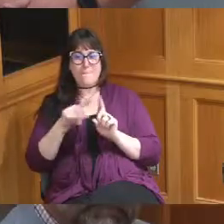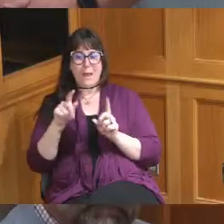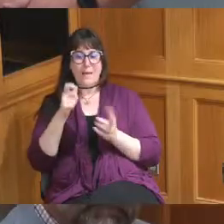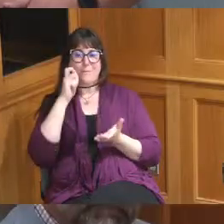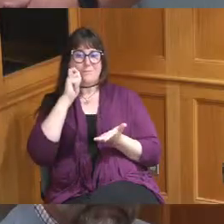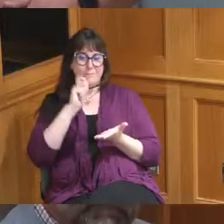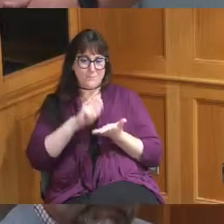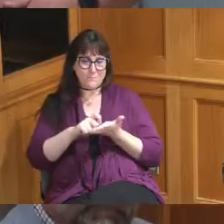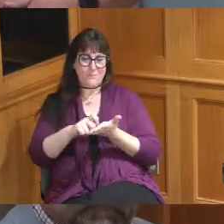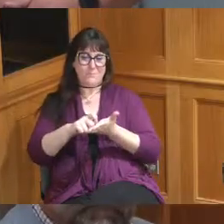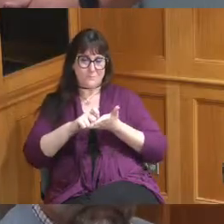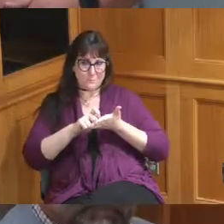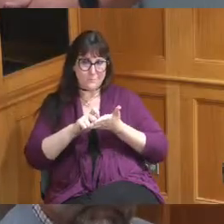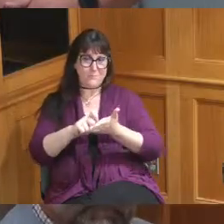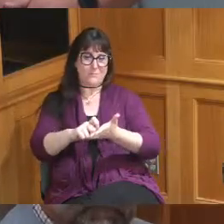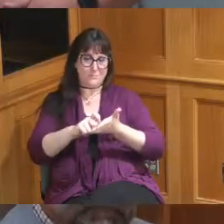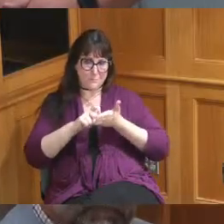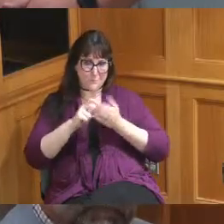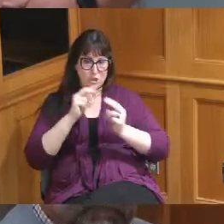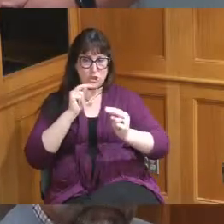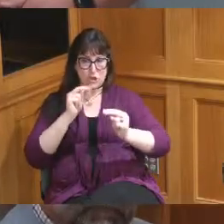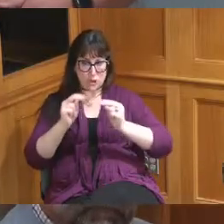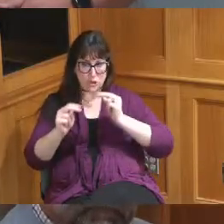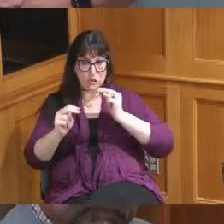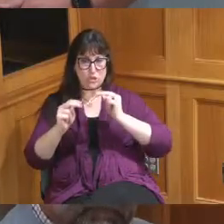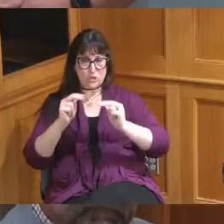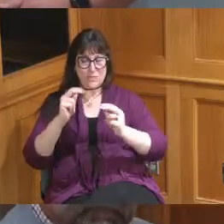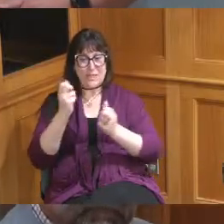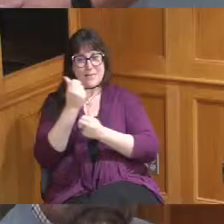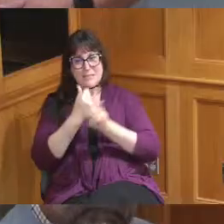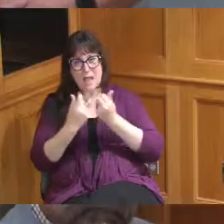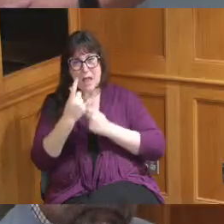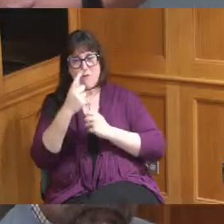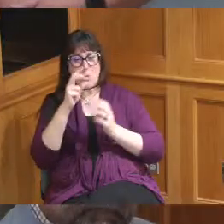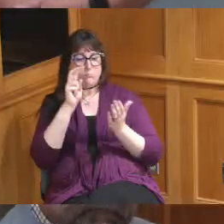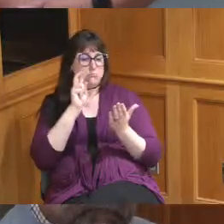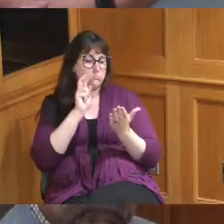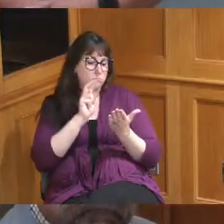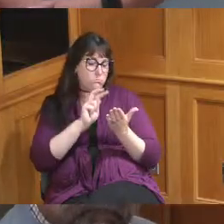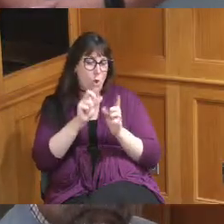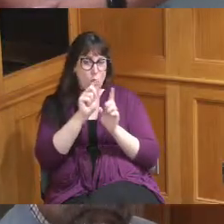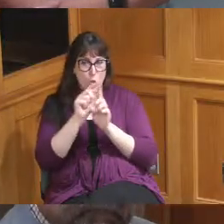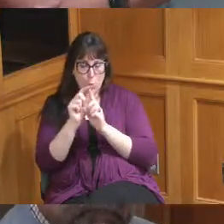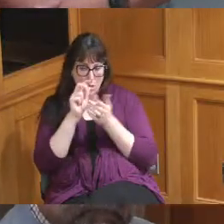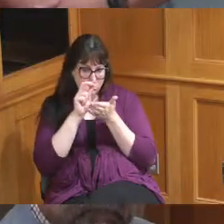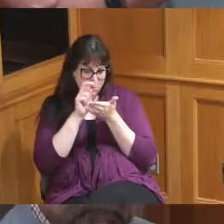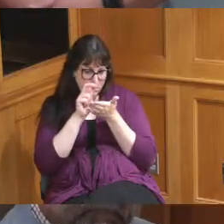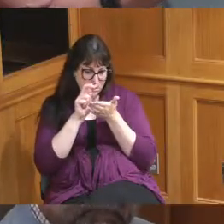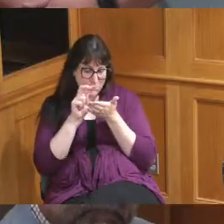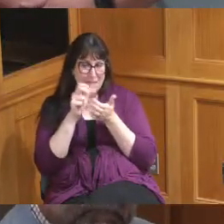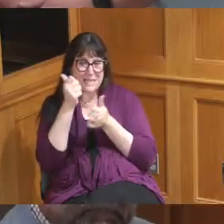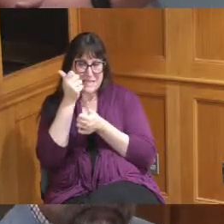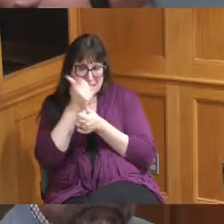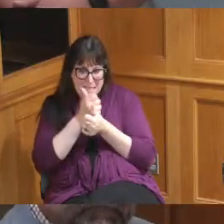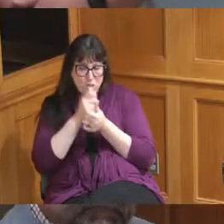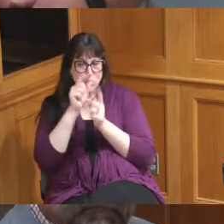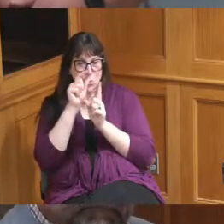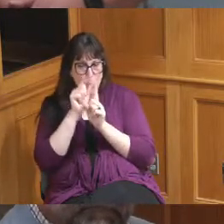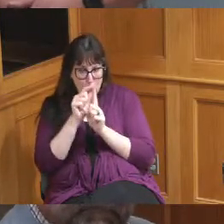a lot of terms takes a bit of time because everybody's looking at each word and its impact.